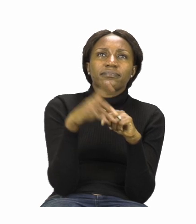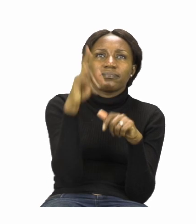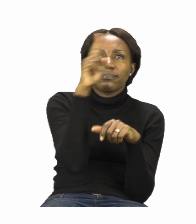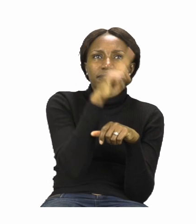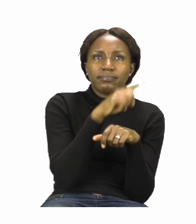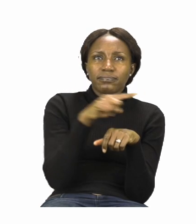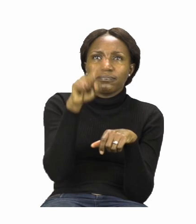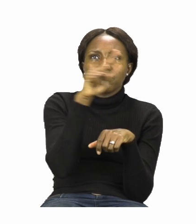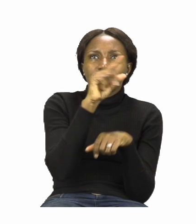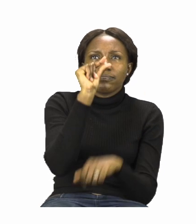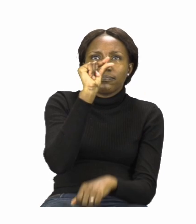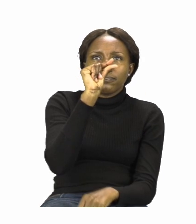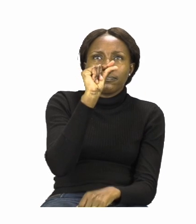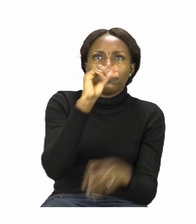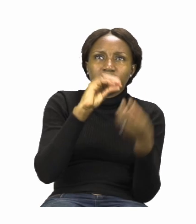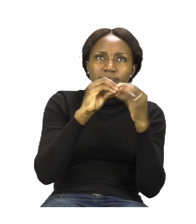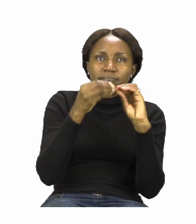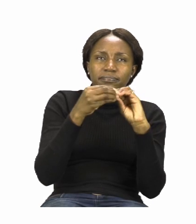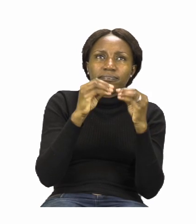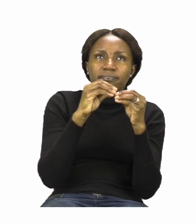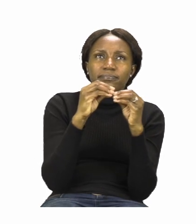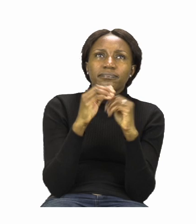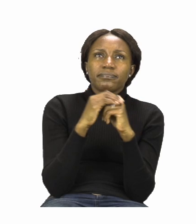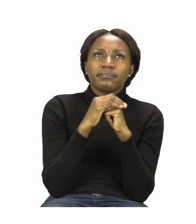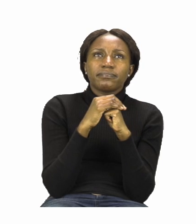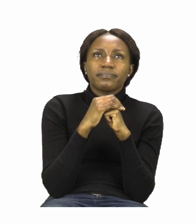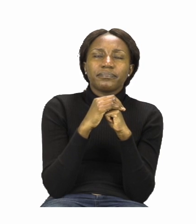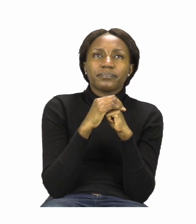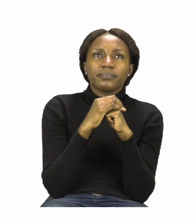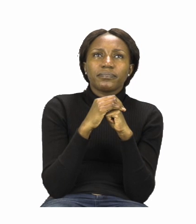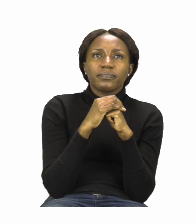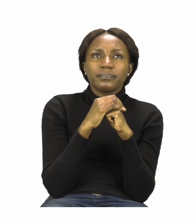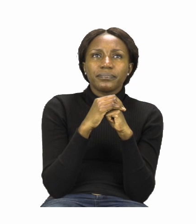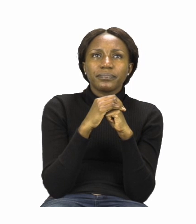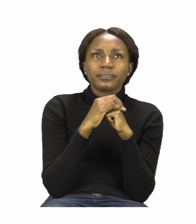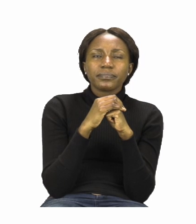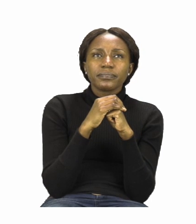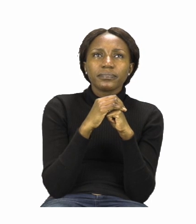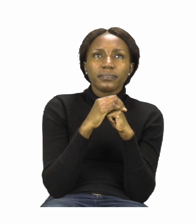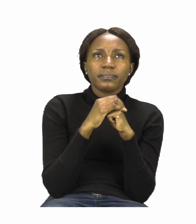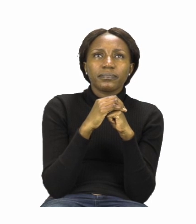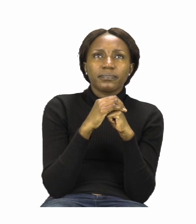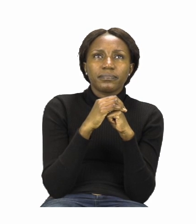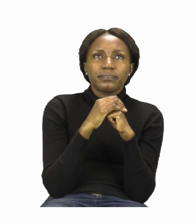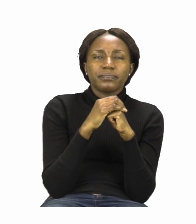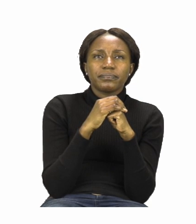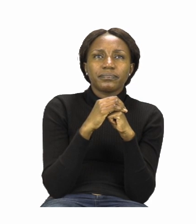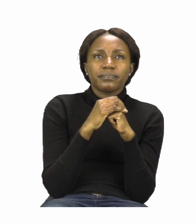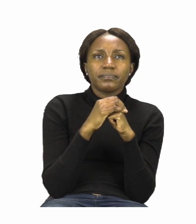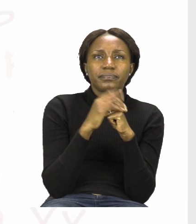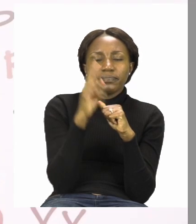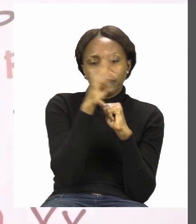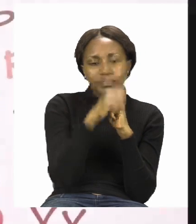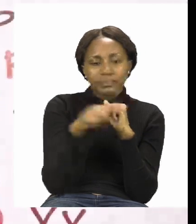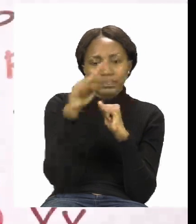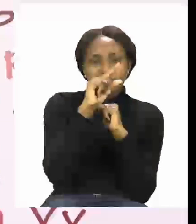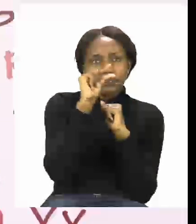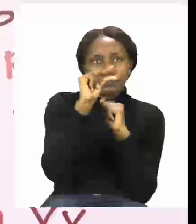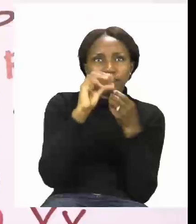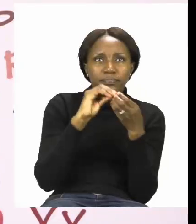number first. It's all about numbers. So the first one we're going to do is circle the smaller